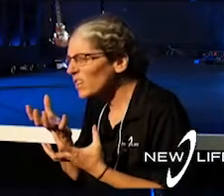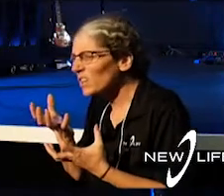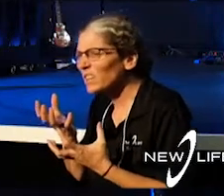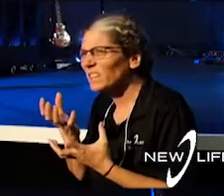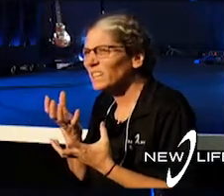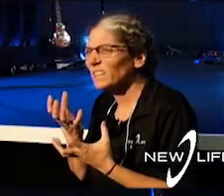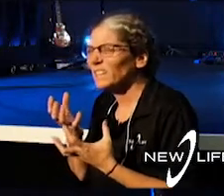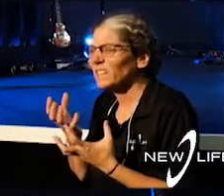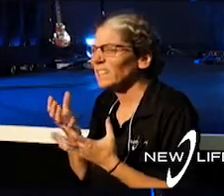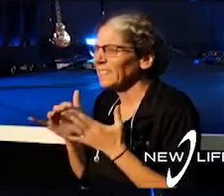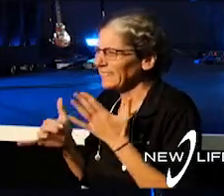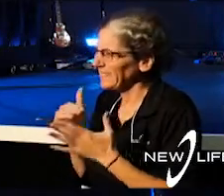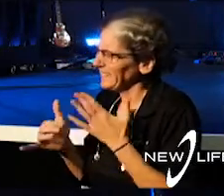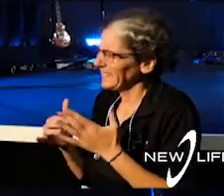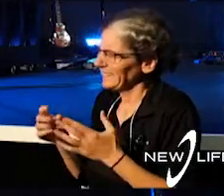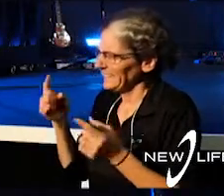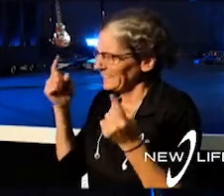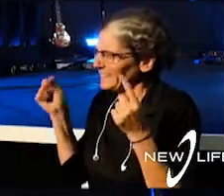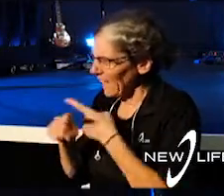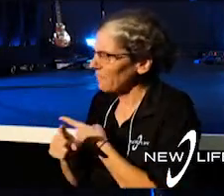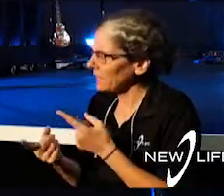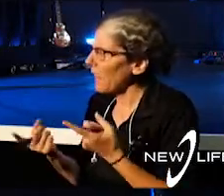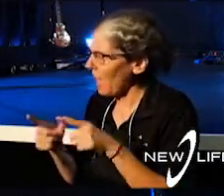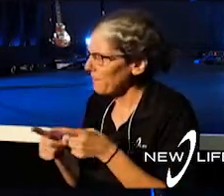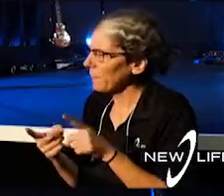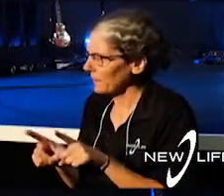also drive us to conflict.